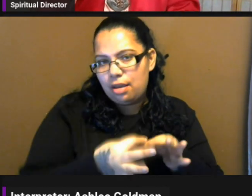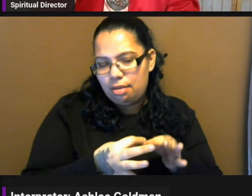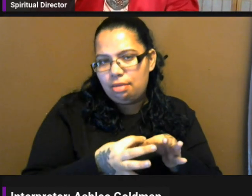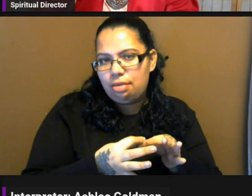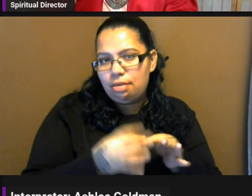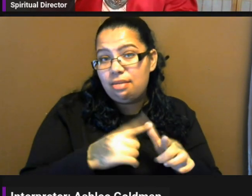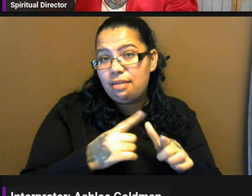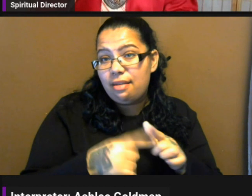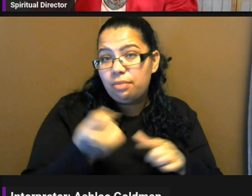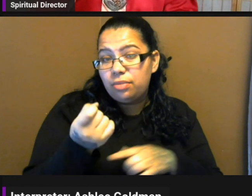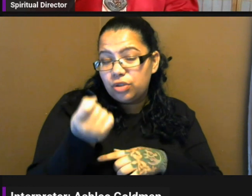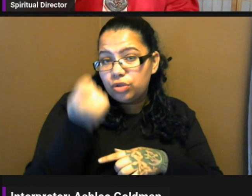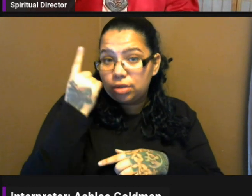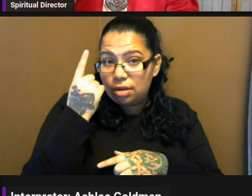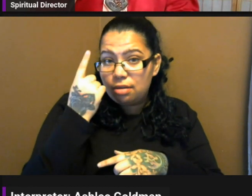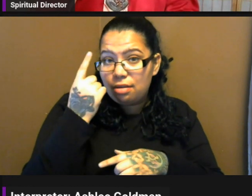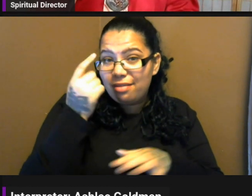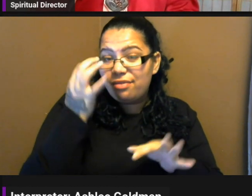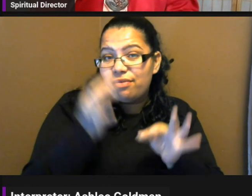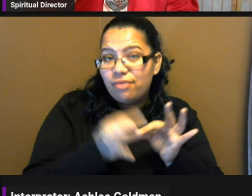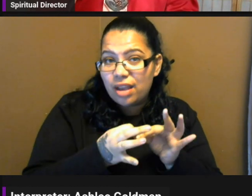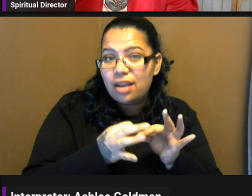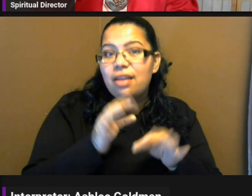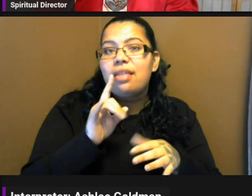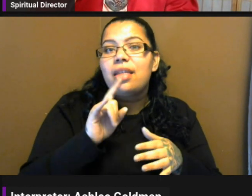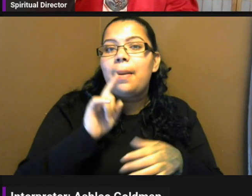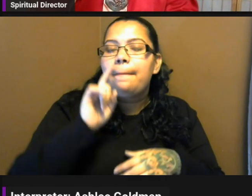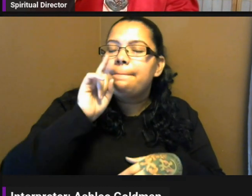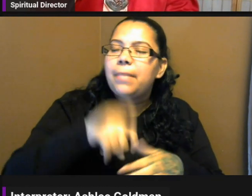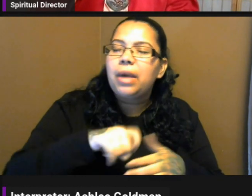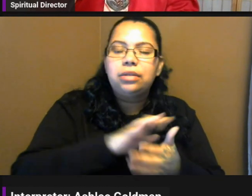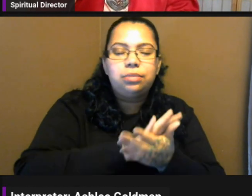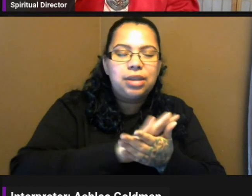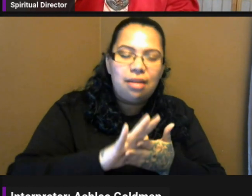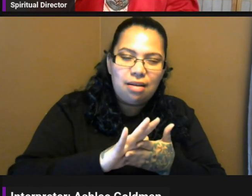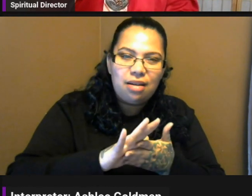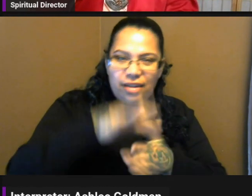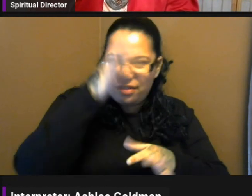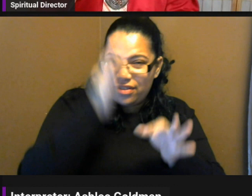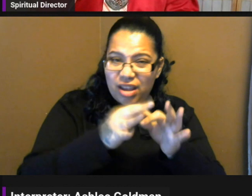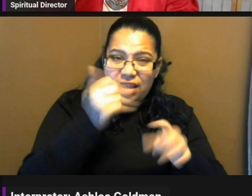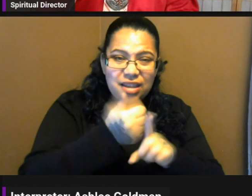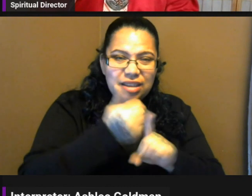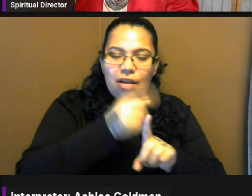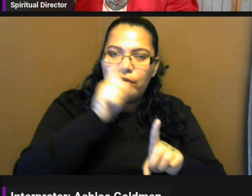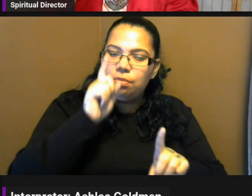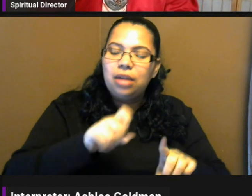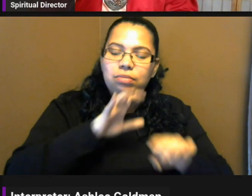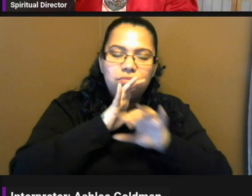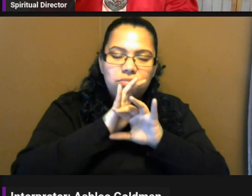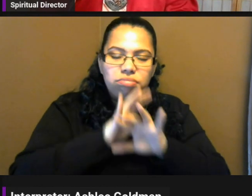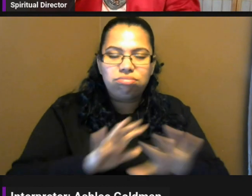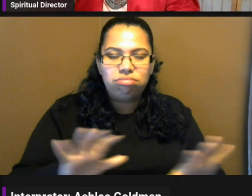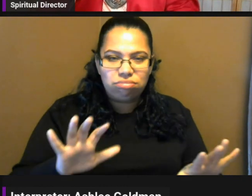then we realize that faith must be kind. Faith must be serene. Faith